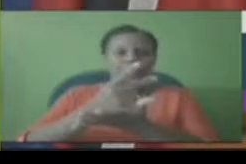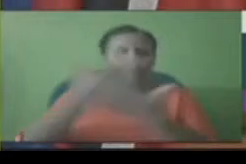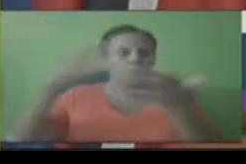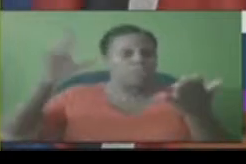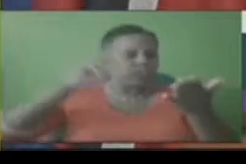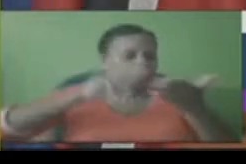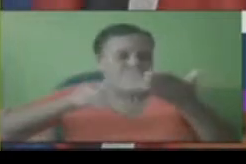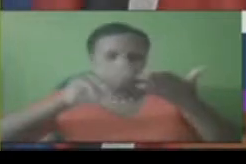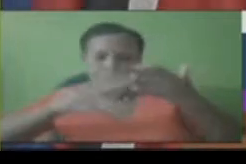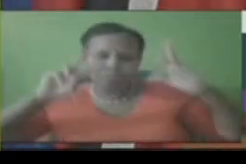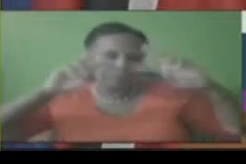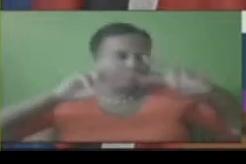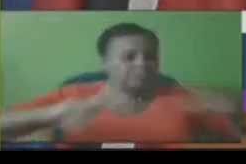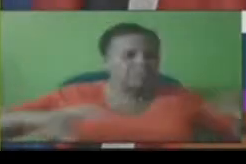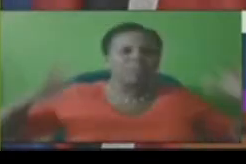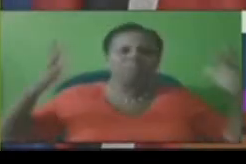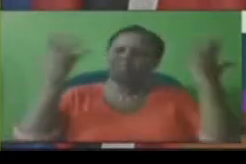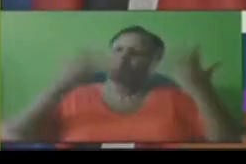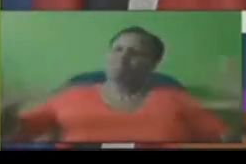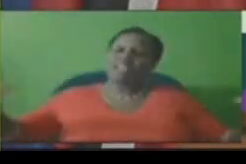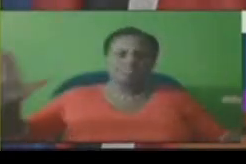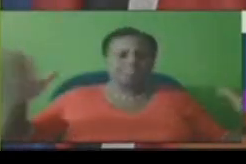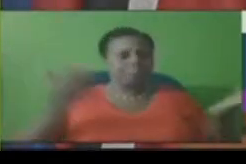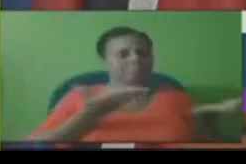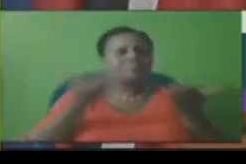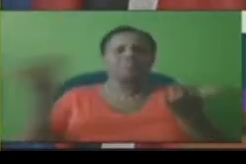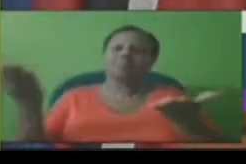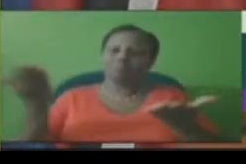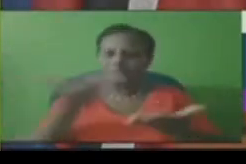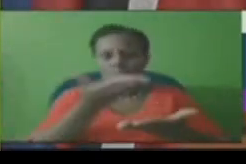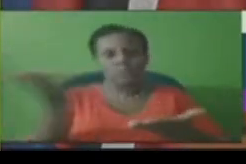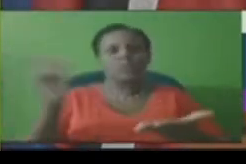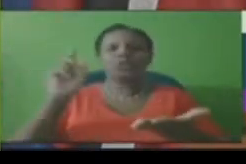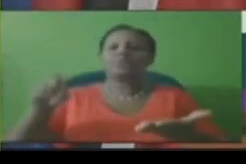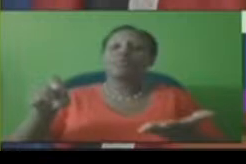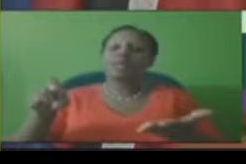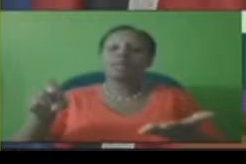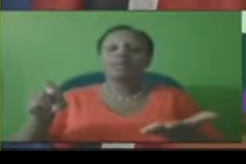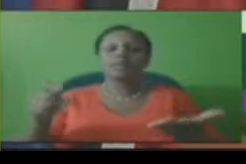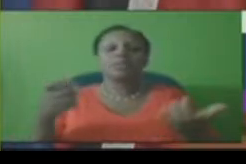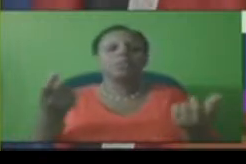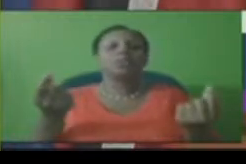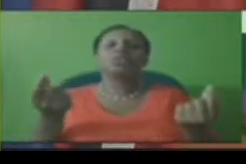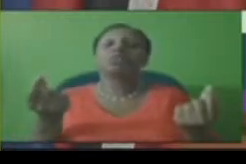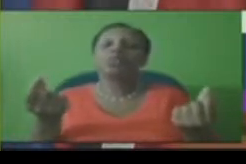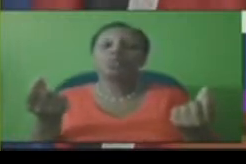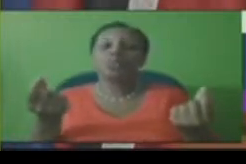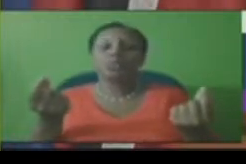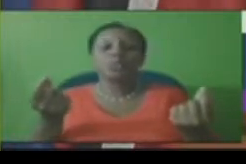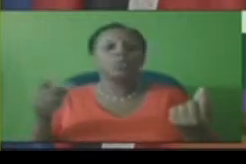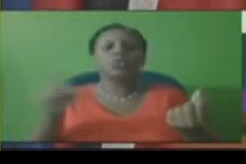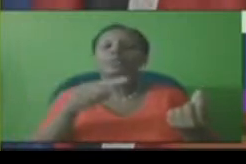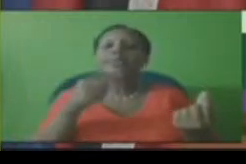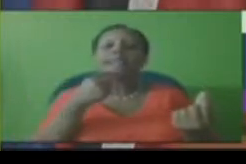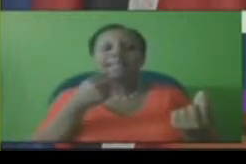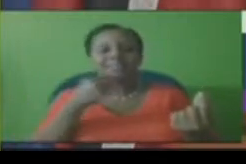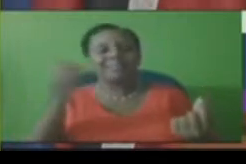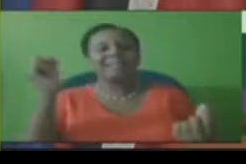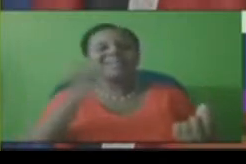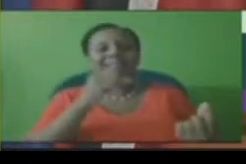is say yes when it comes to you. The other thing I want to emphasize is to